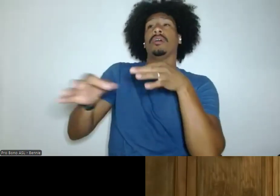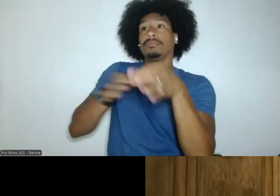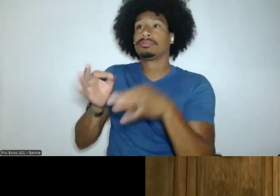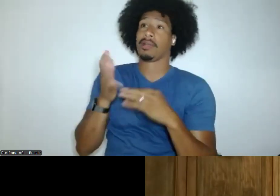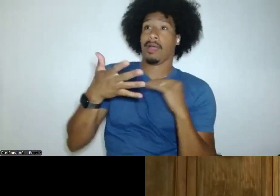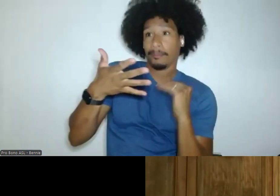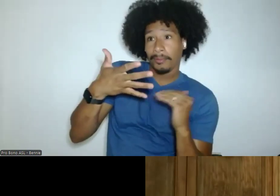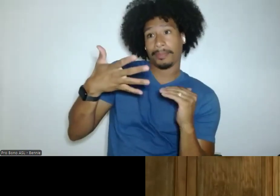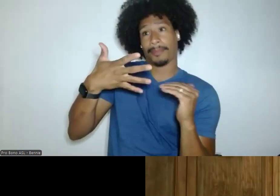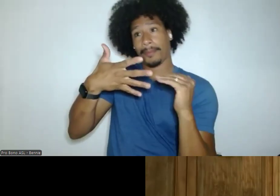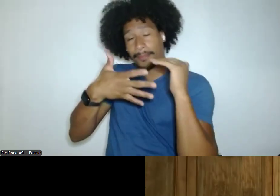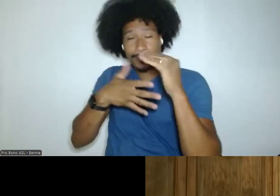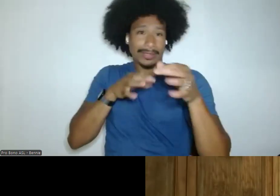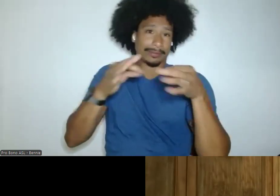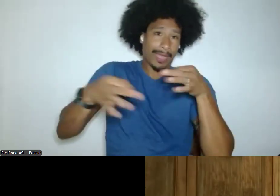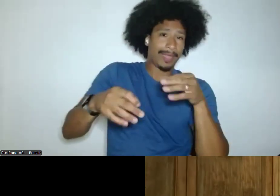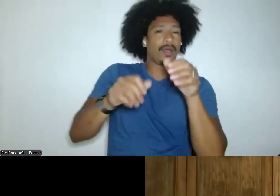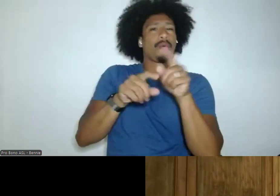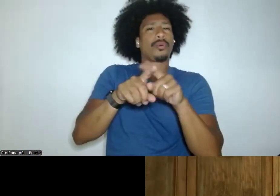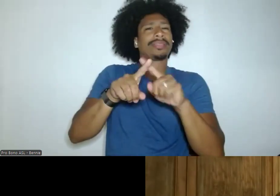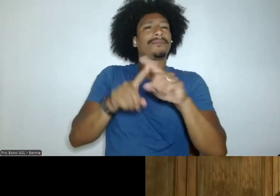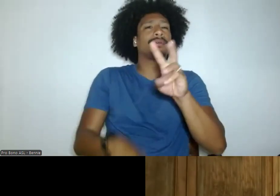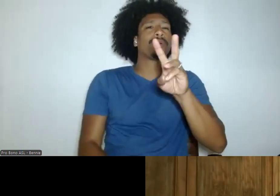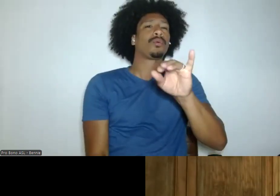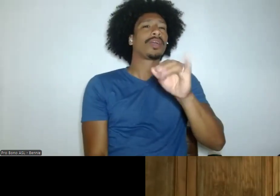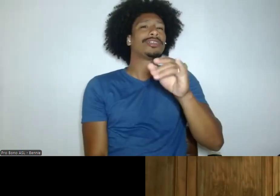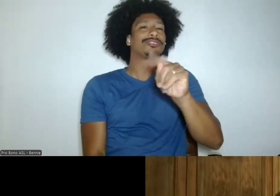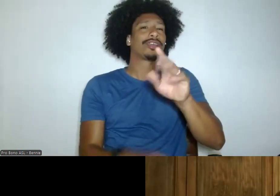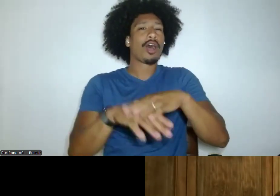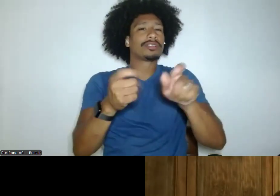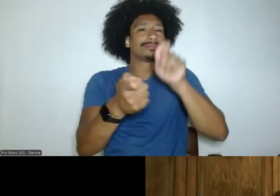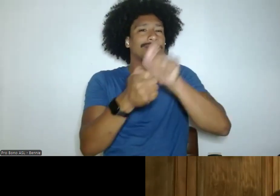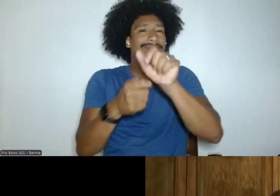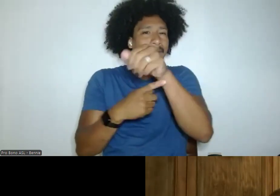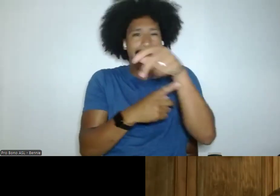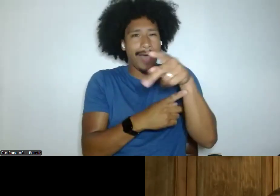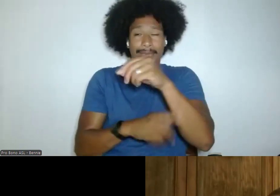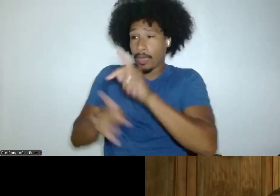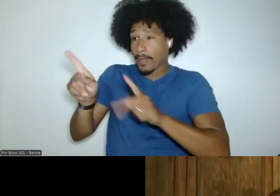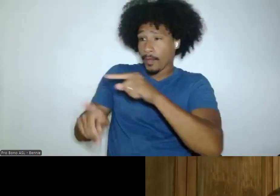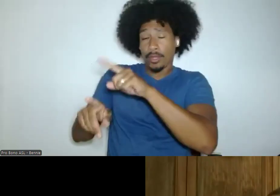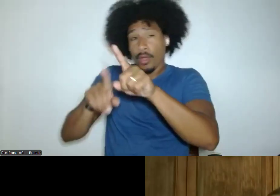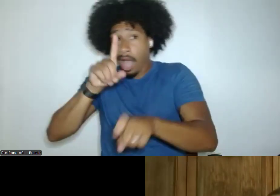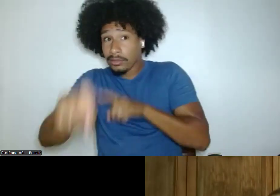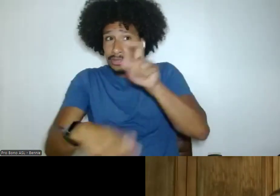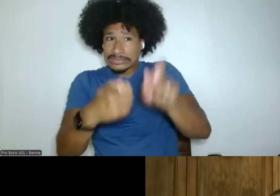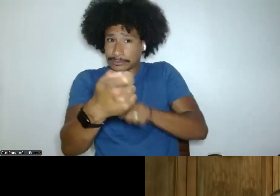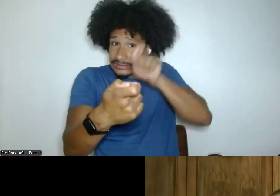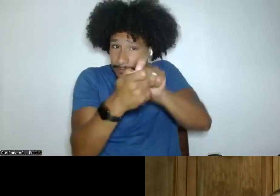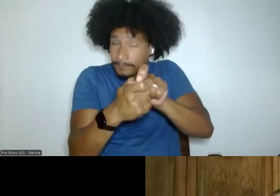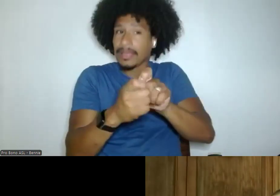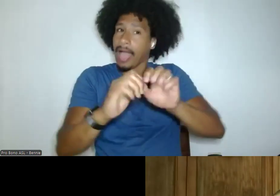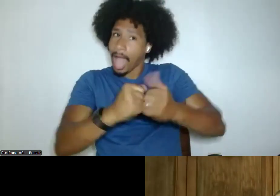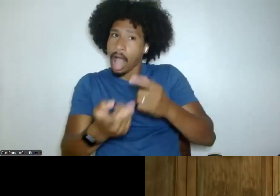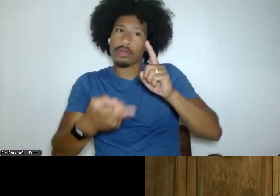on a particular app, and so kept like directing people to ask them like very specific questions about like how things were laid out on like a